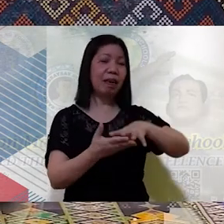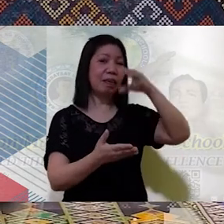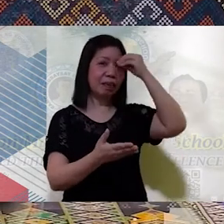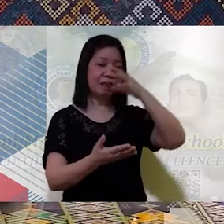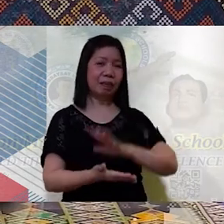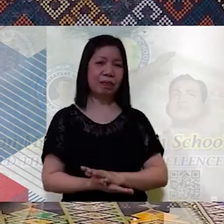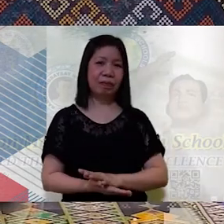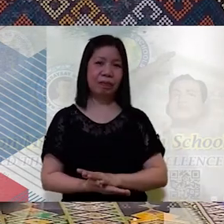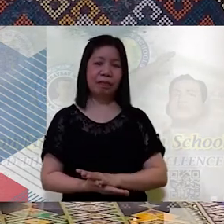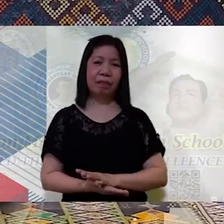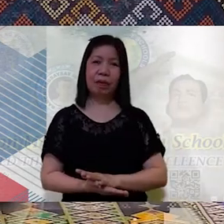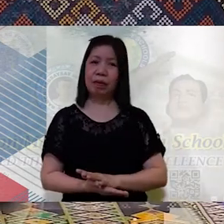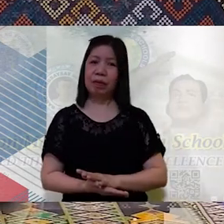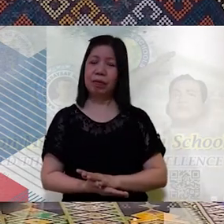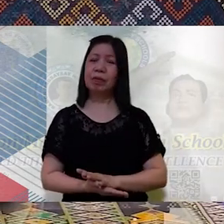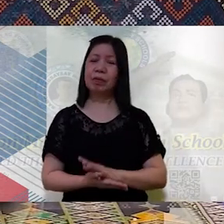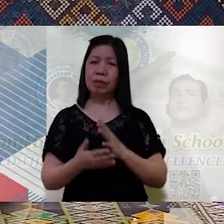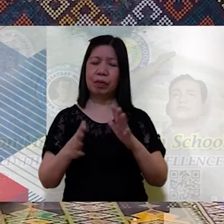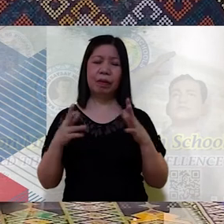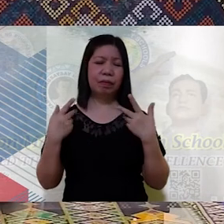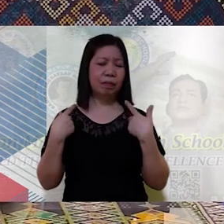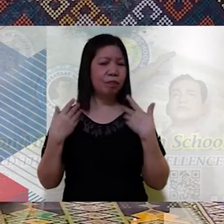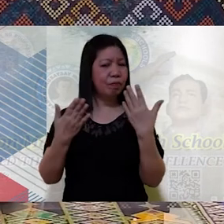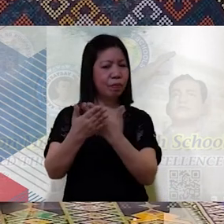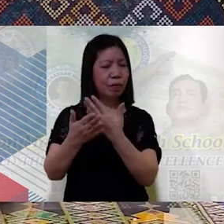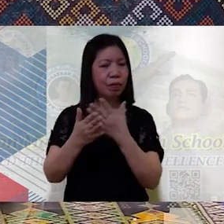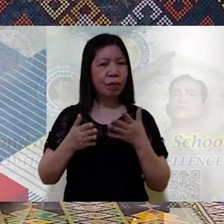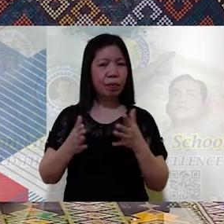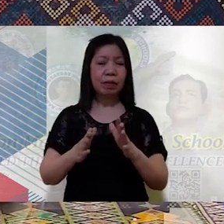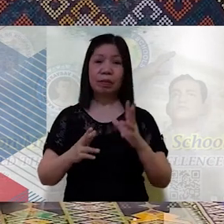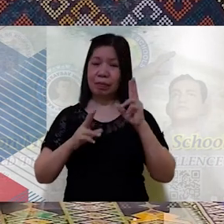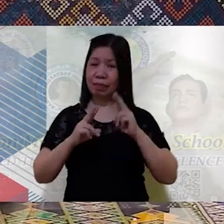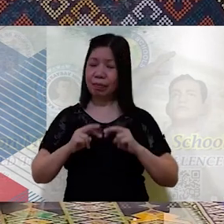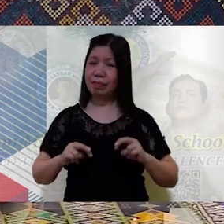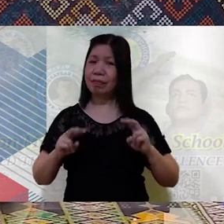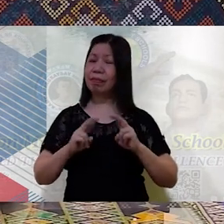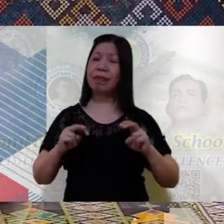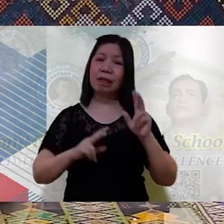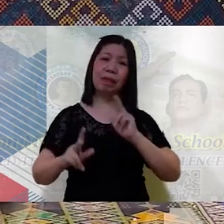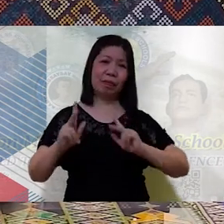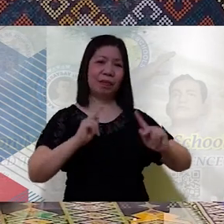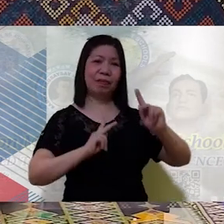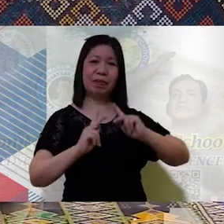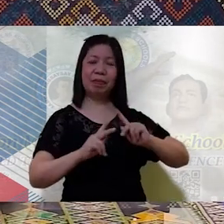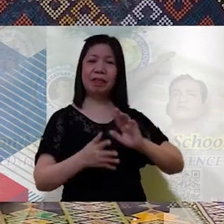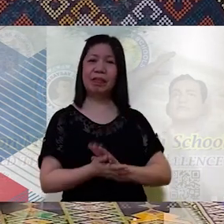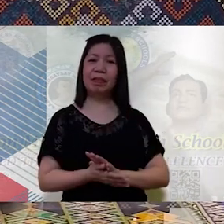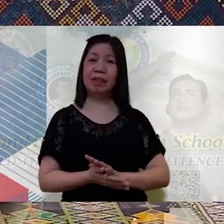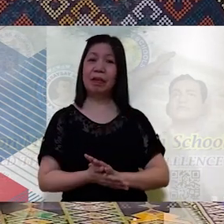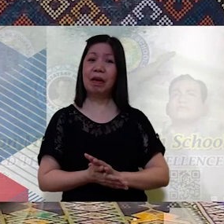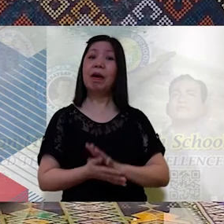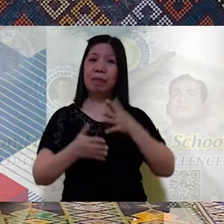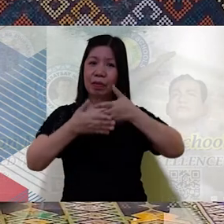learning. And you have had to deal with new ways of assessing the performance also of